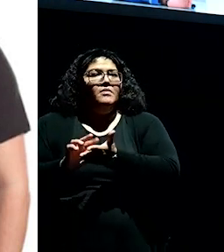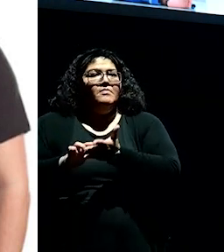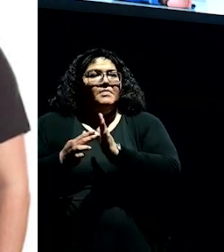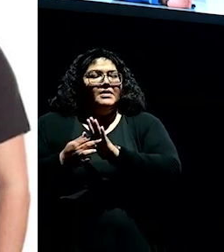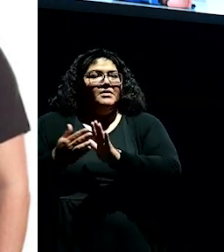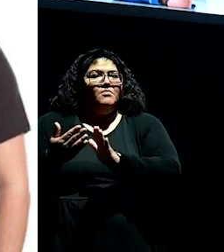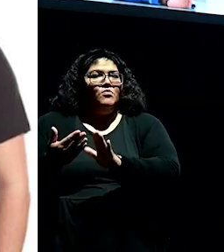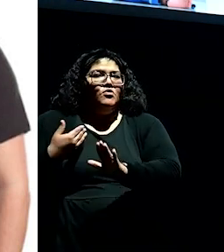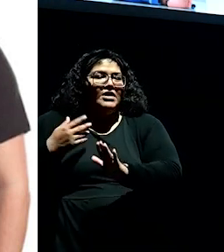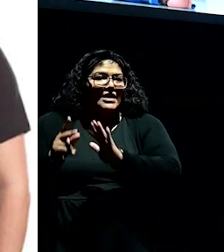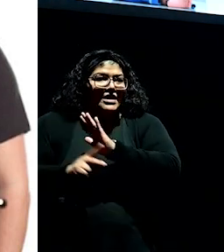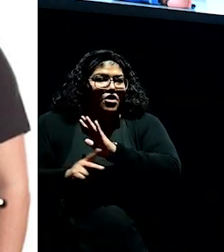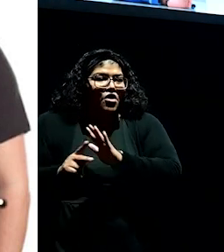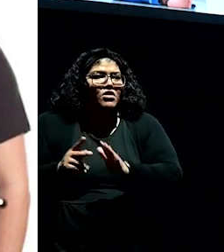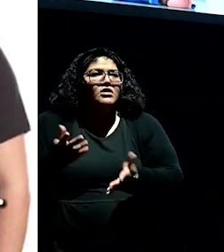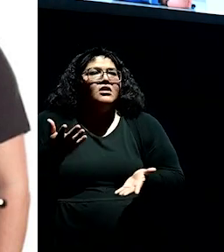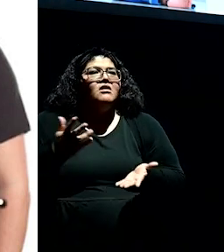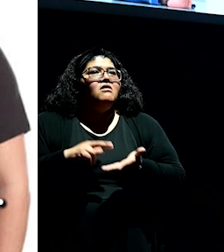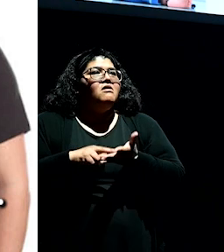a certain